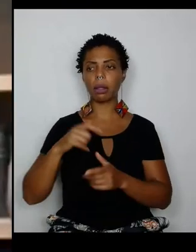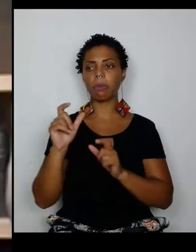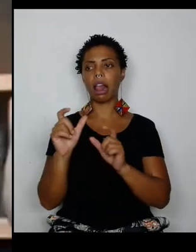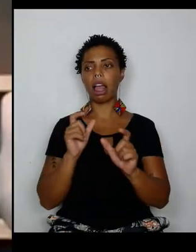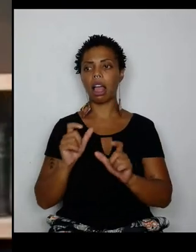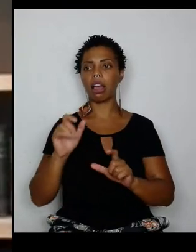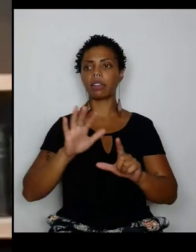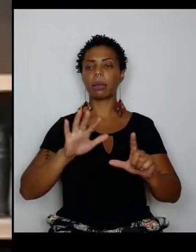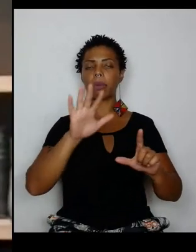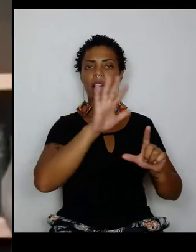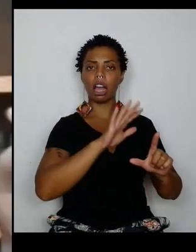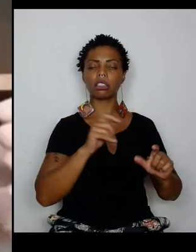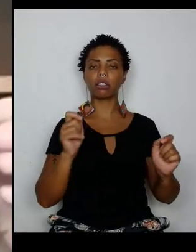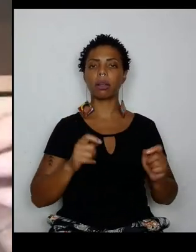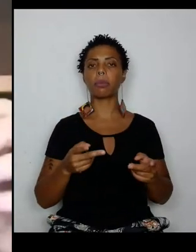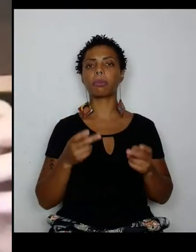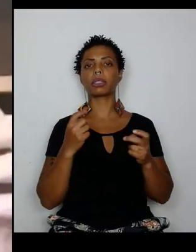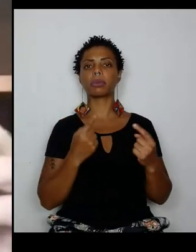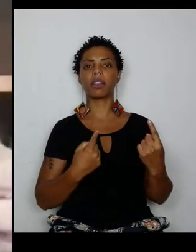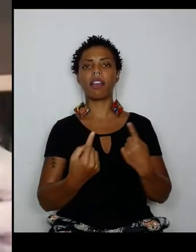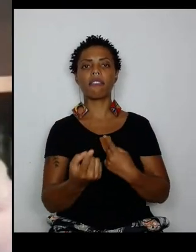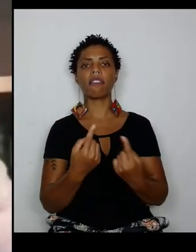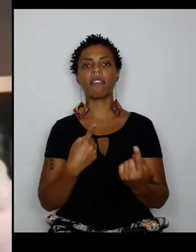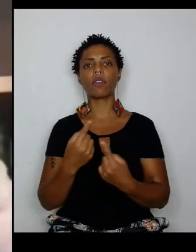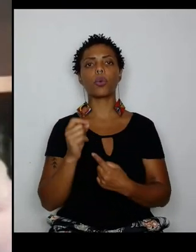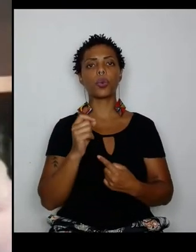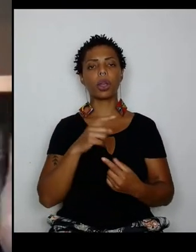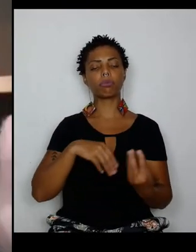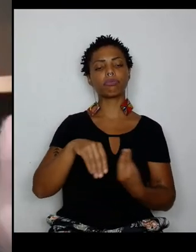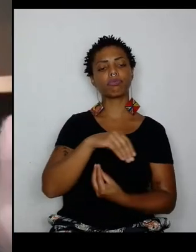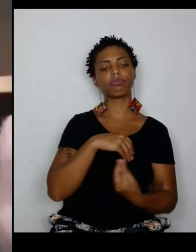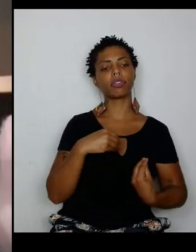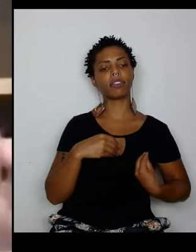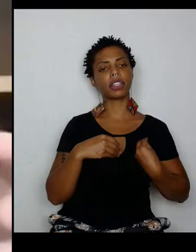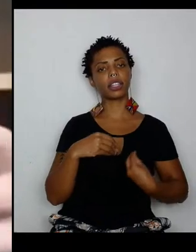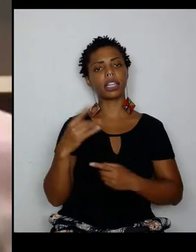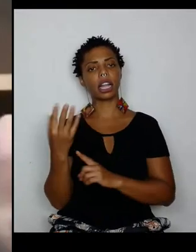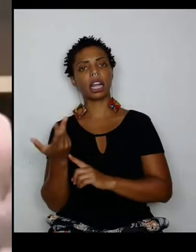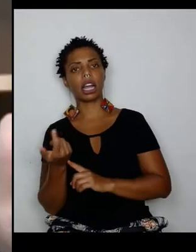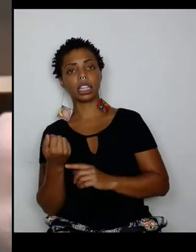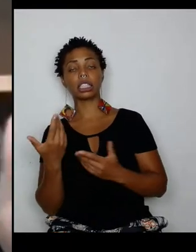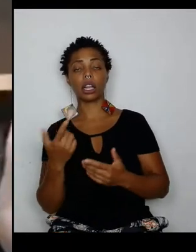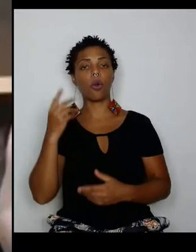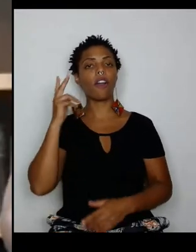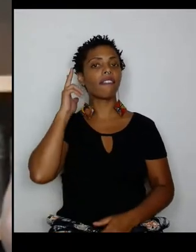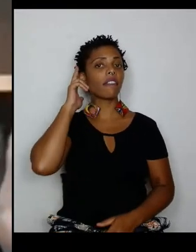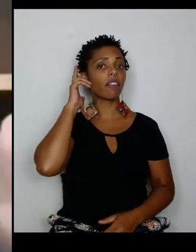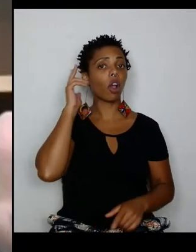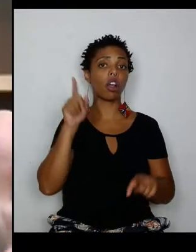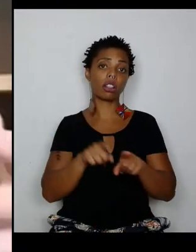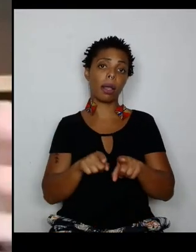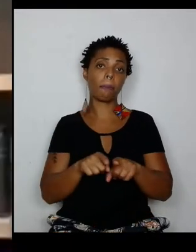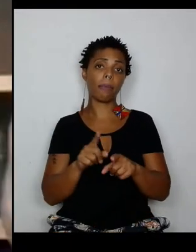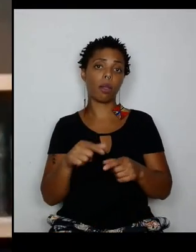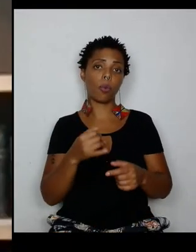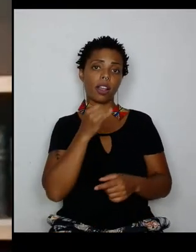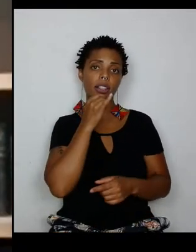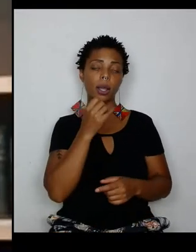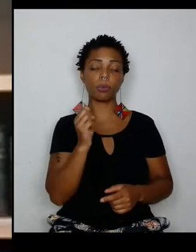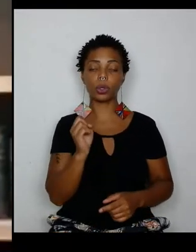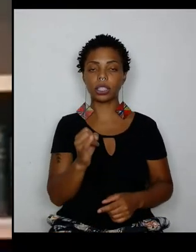case point uh also so when we're looking at those artworks we're constantly asking ourselves we're making the